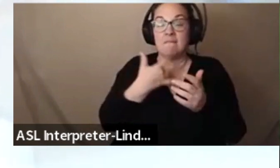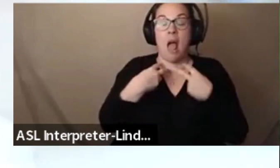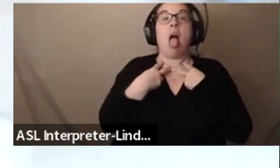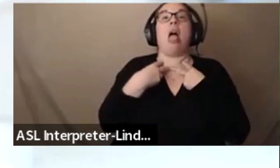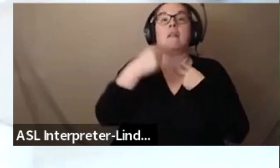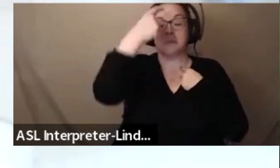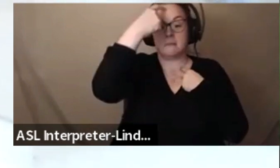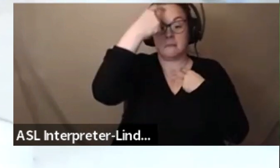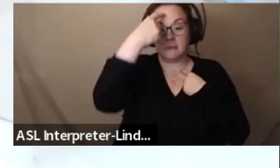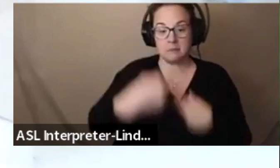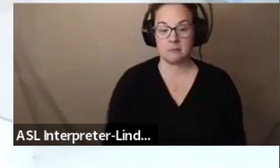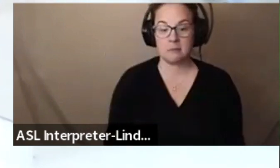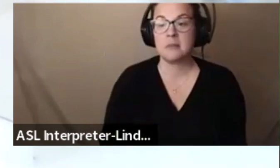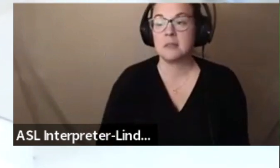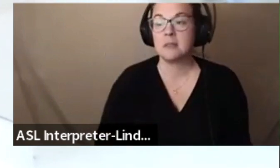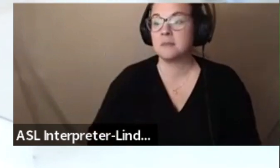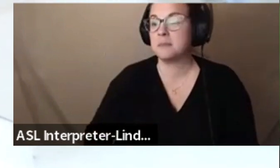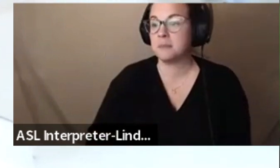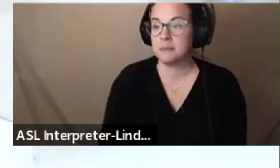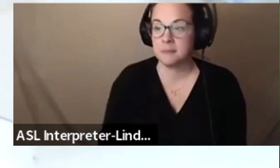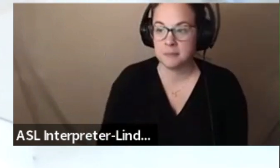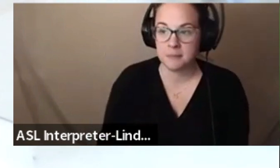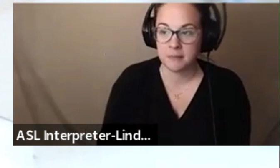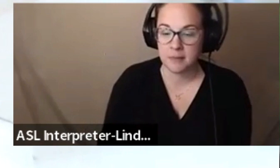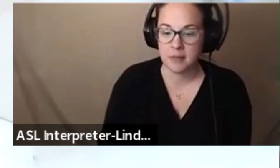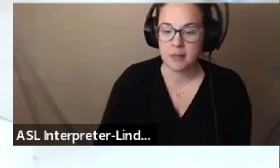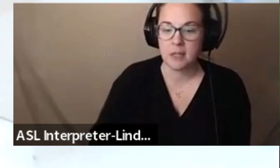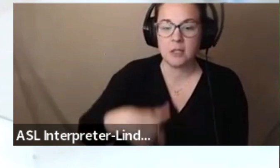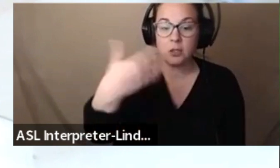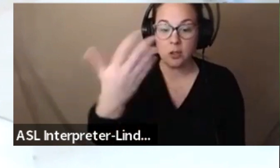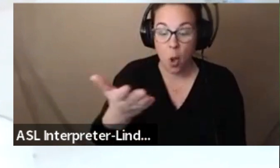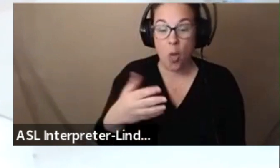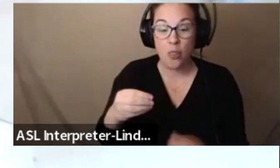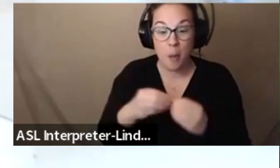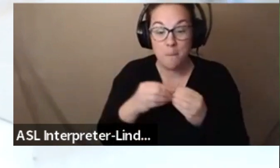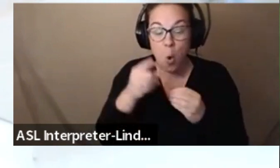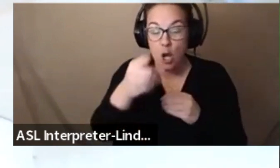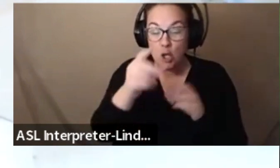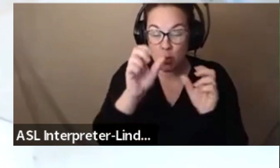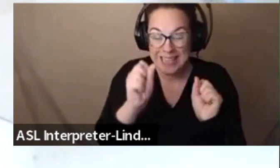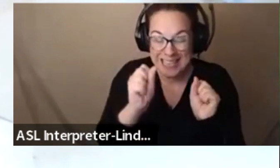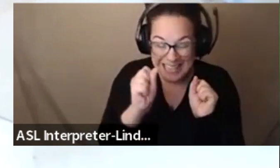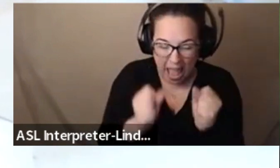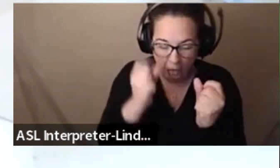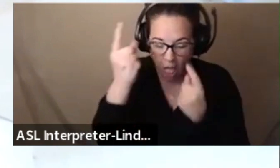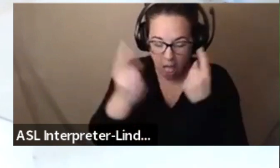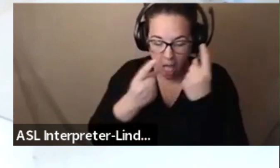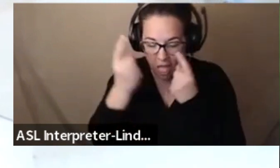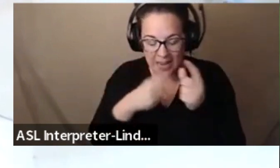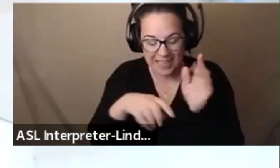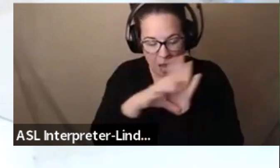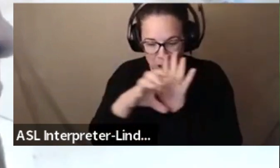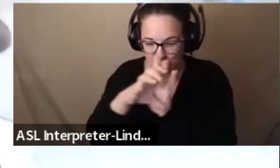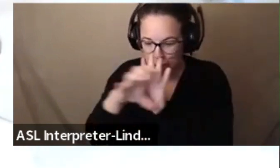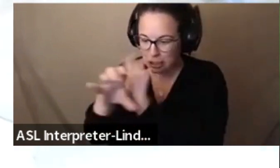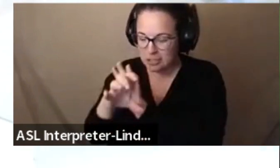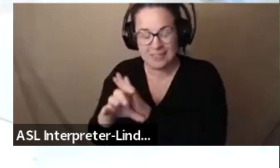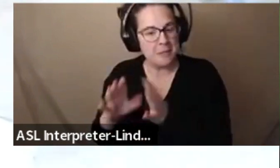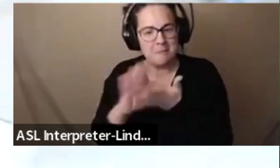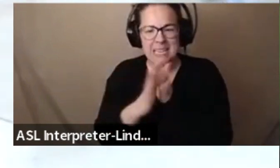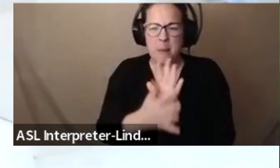mind traps that you're trying to work through. Like, how did I get here? So the more you can do that with the characters, the more